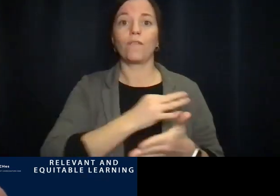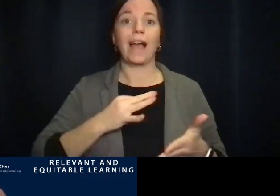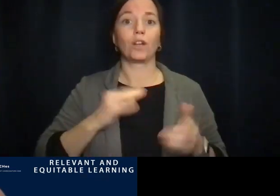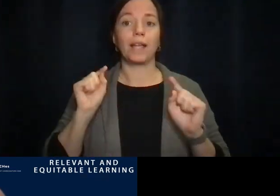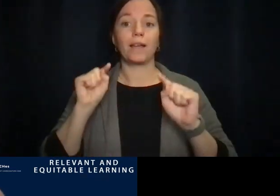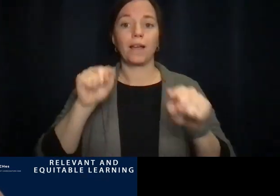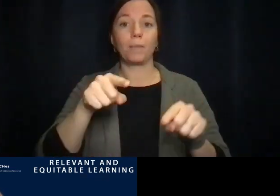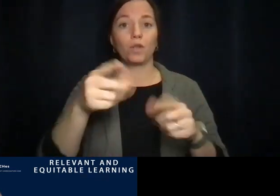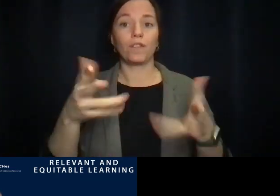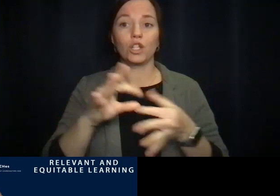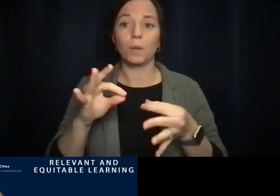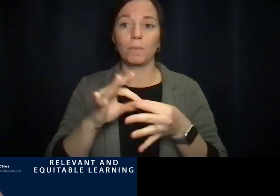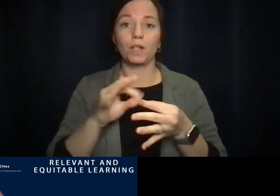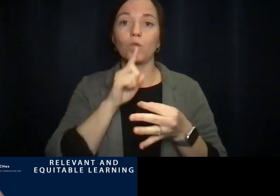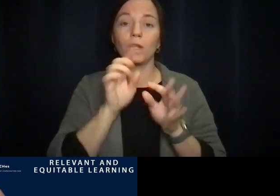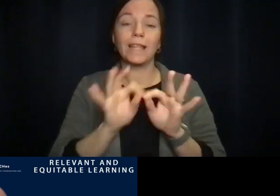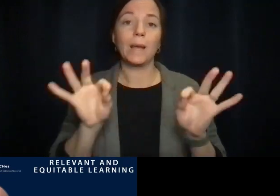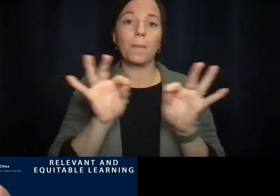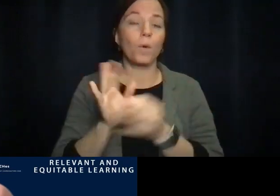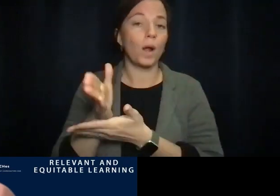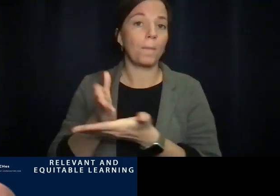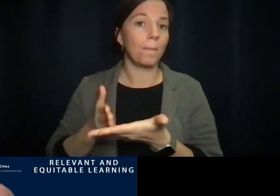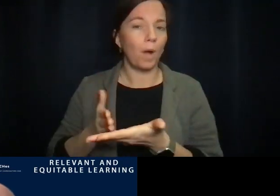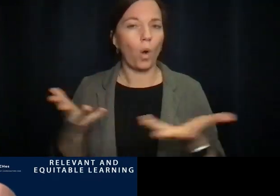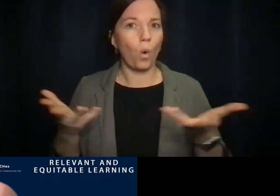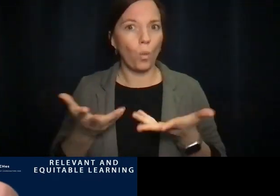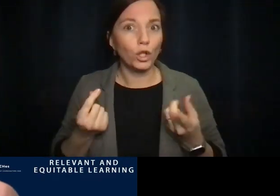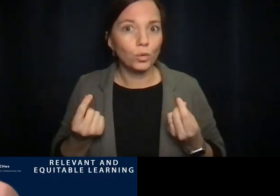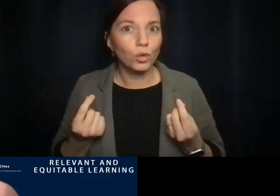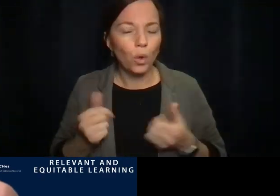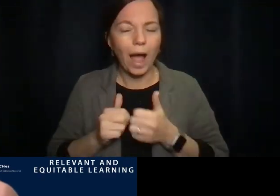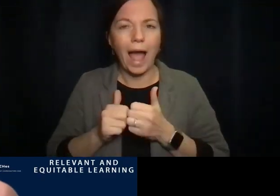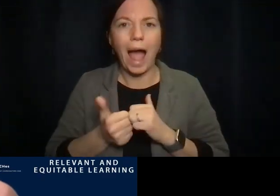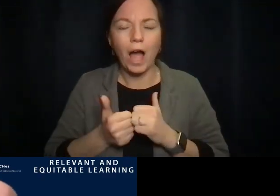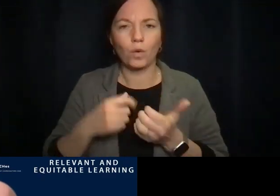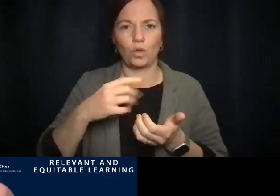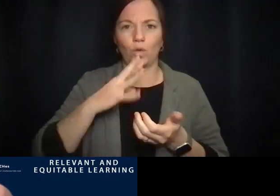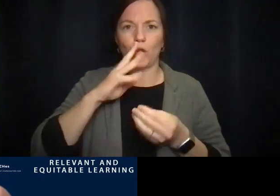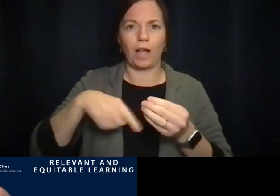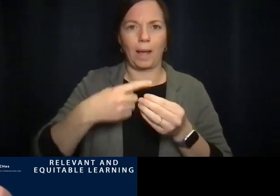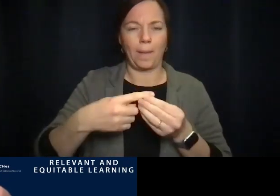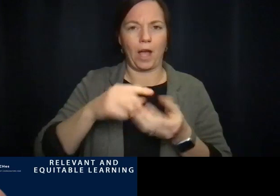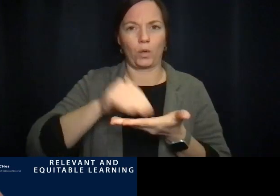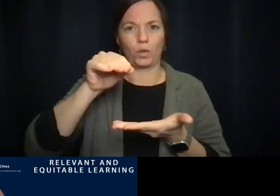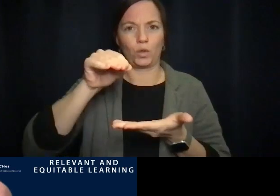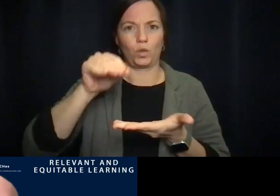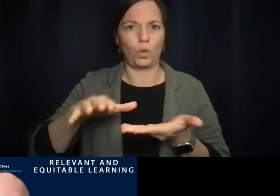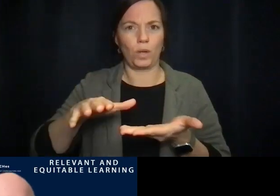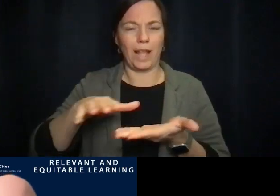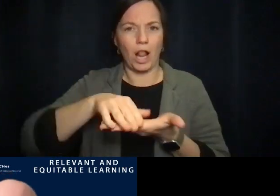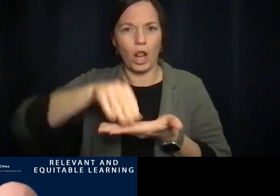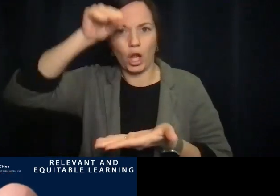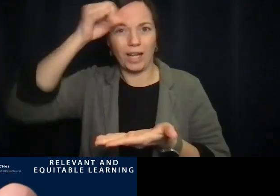you mentioned very important aspect of it. What do you do? How do you talk about student learning? There's no data for it,